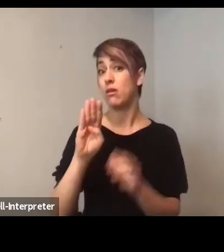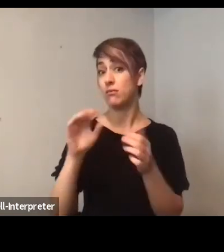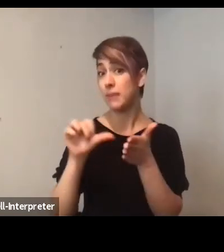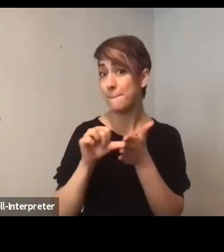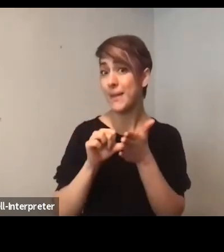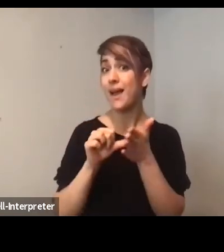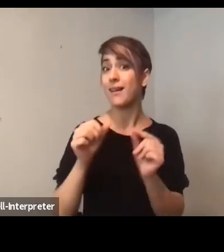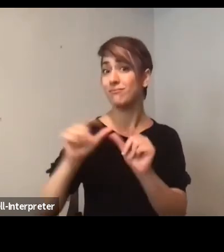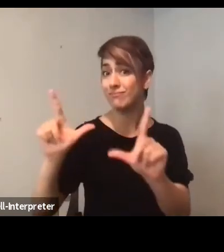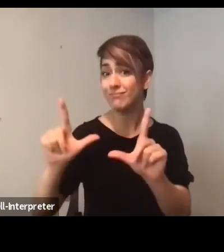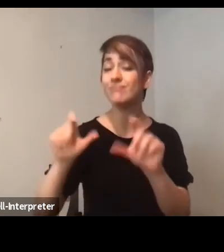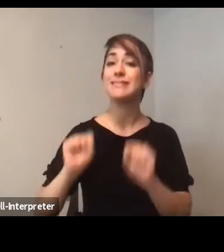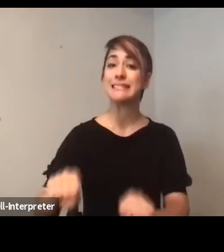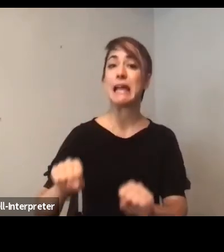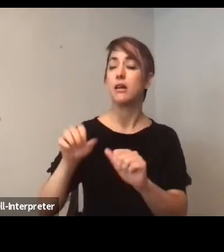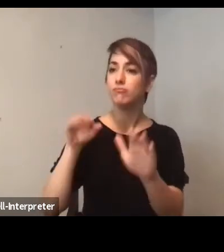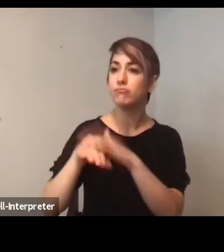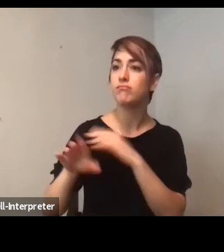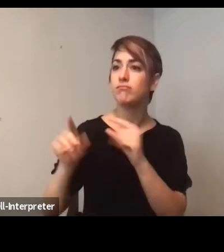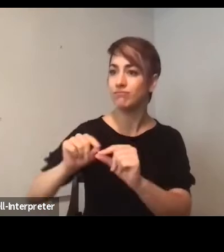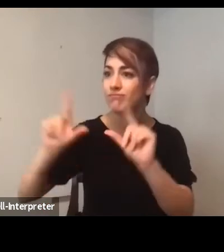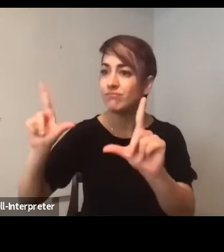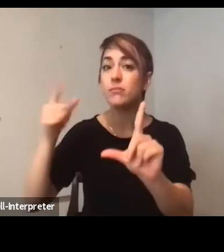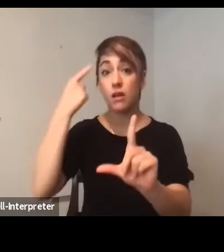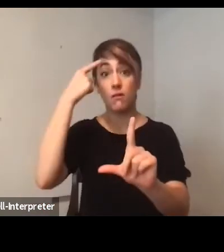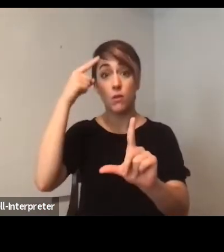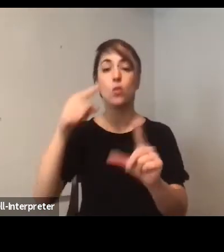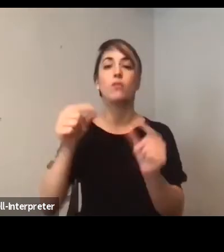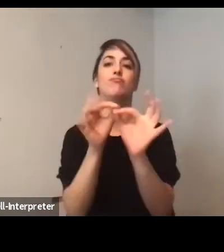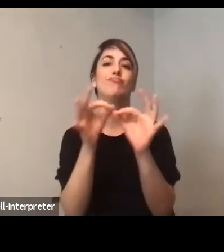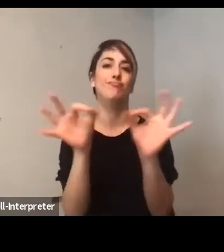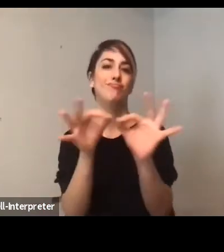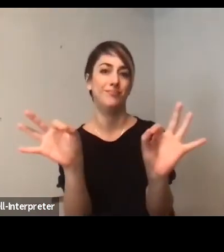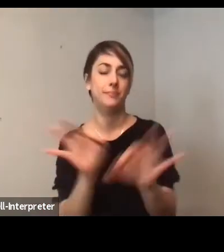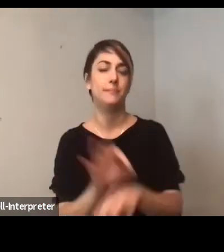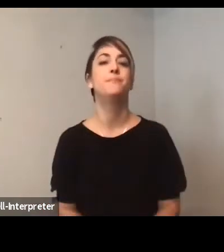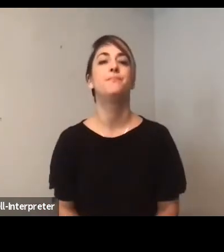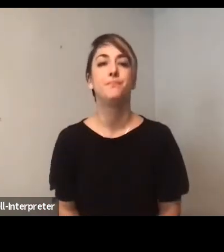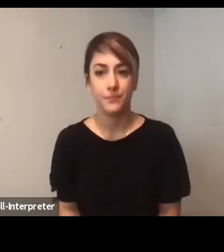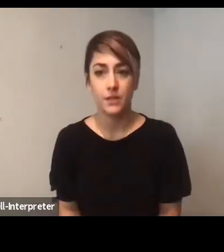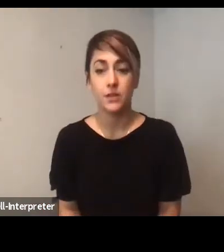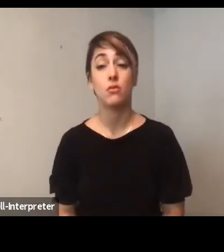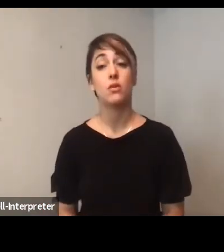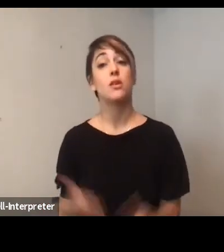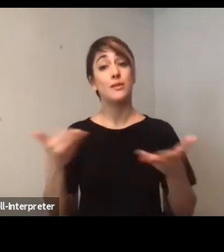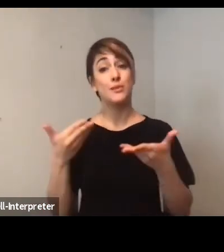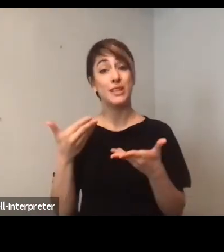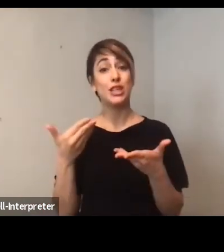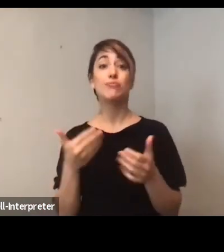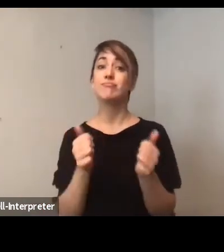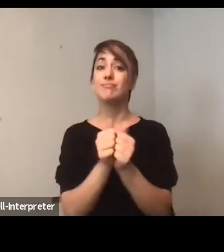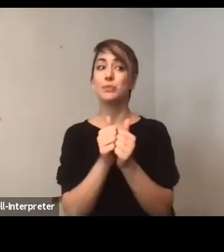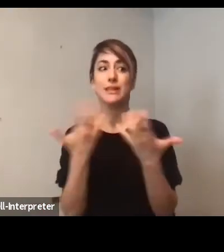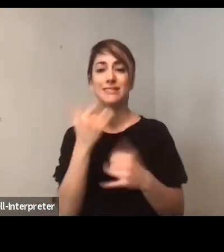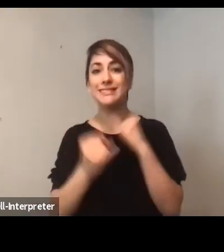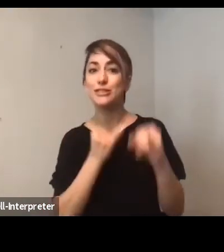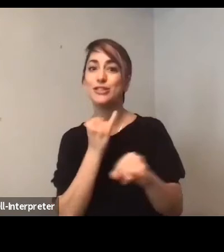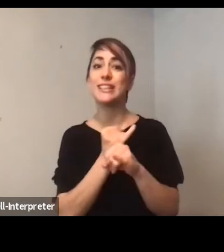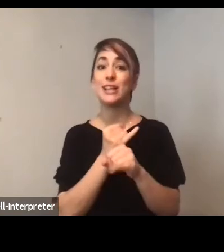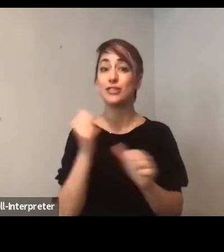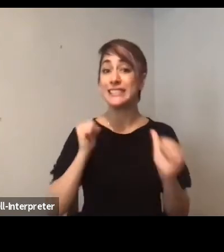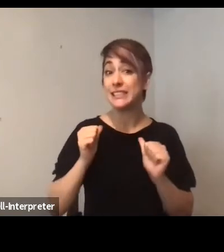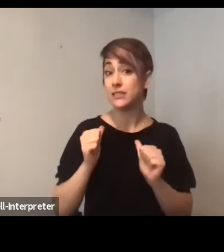session today is all about connecting with international theatre makers and hearing global perspectives from